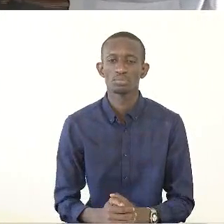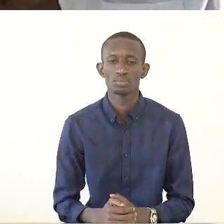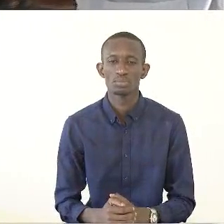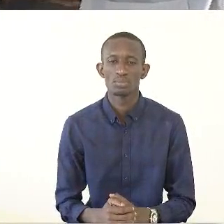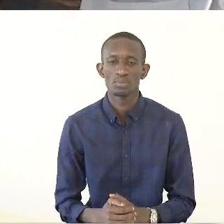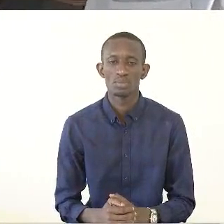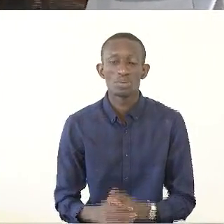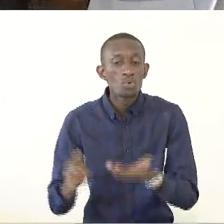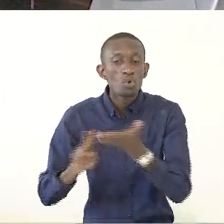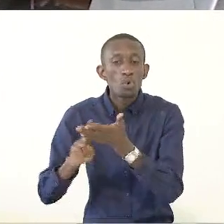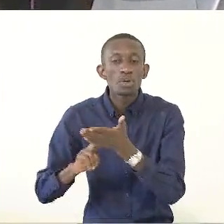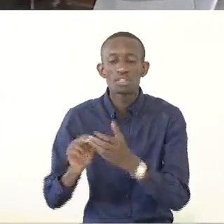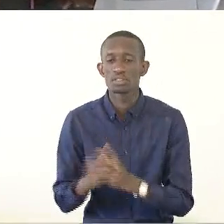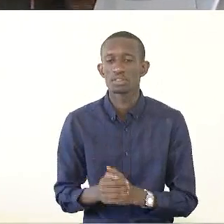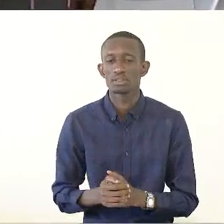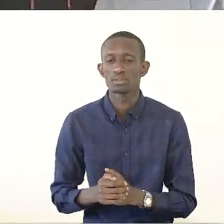To use the graph